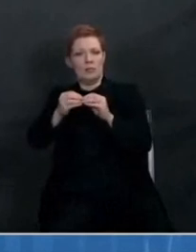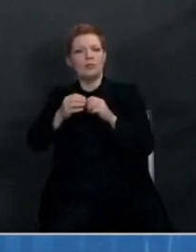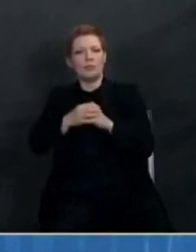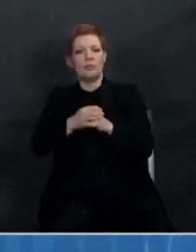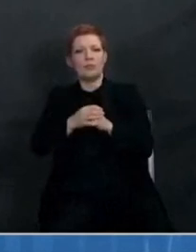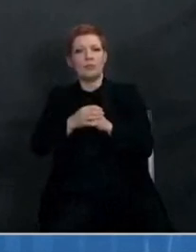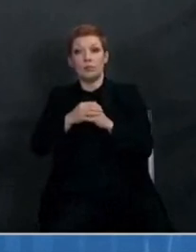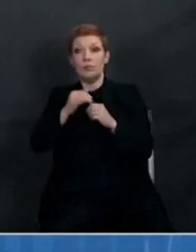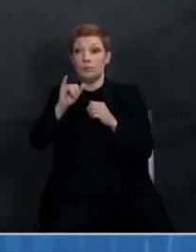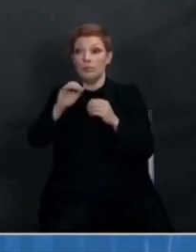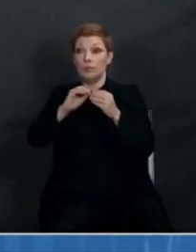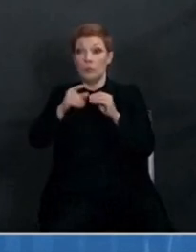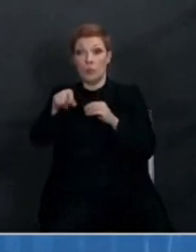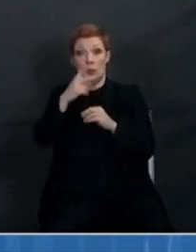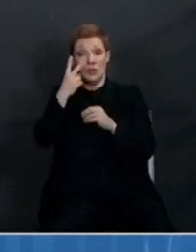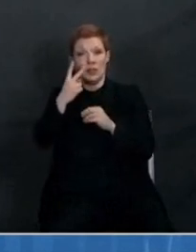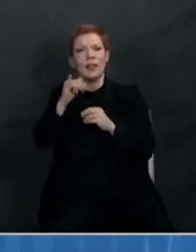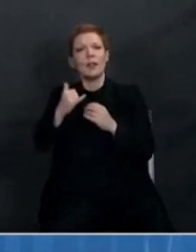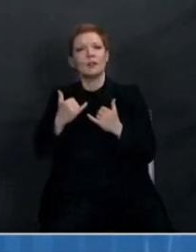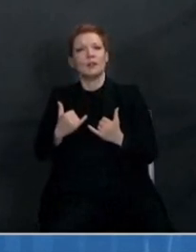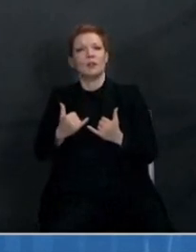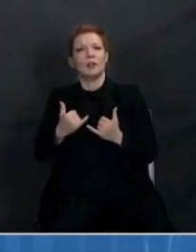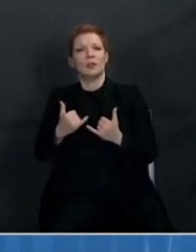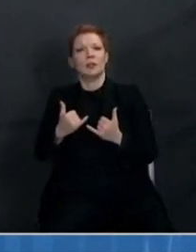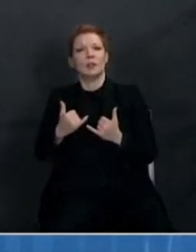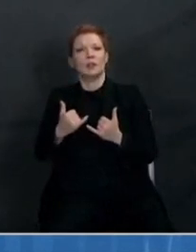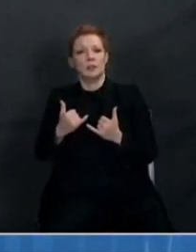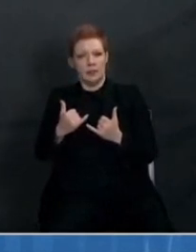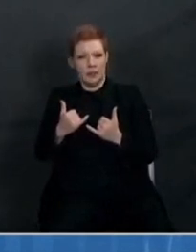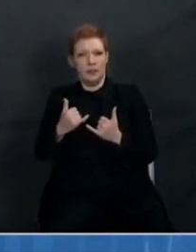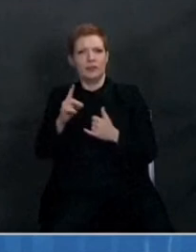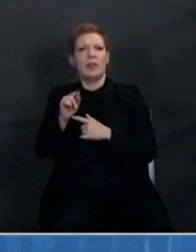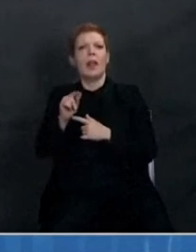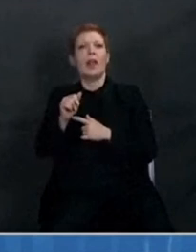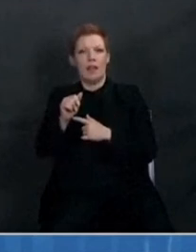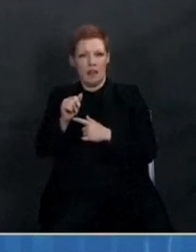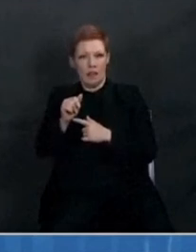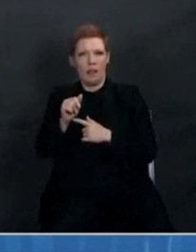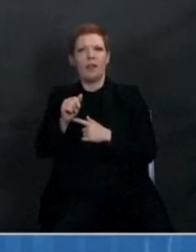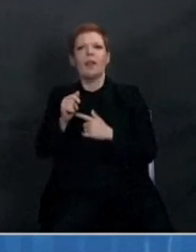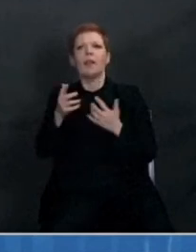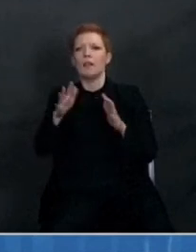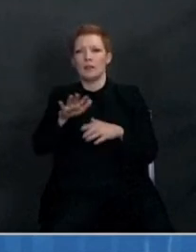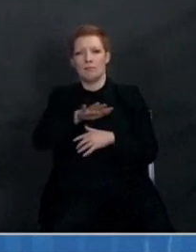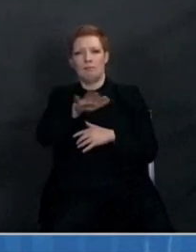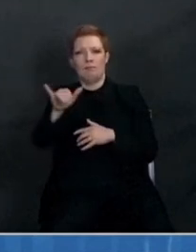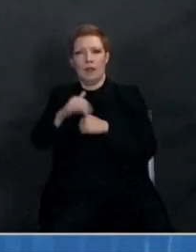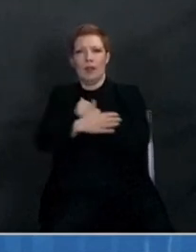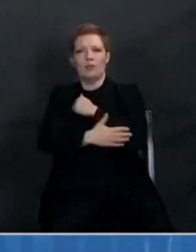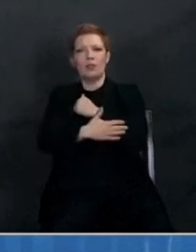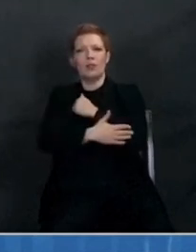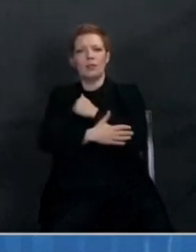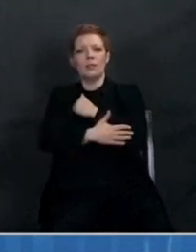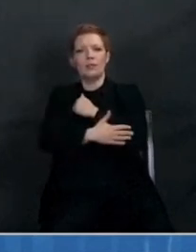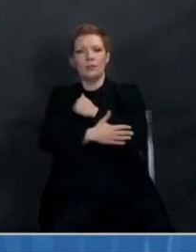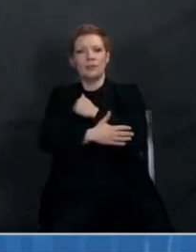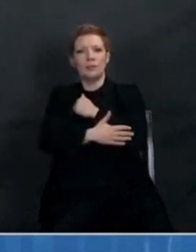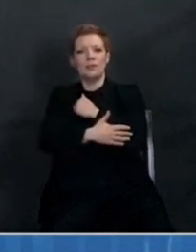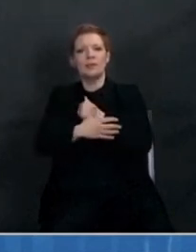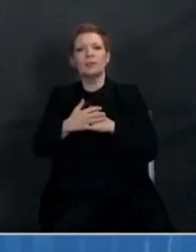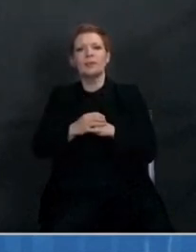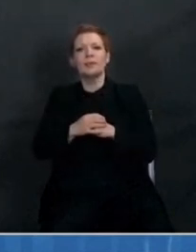current as of this past week. This is the current state of the data being reported to us from states and localities across the country. So returning to